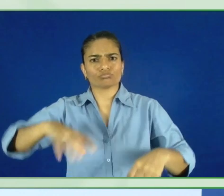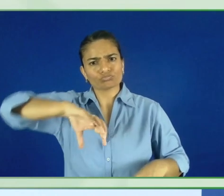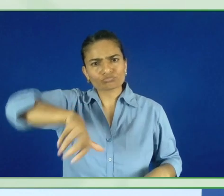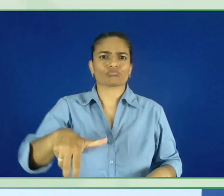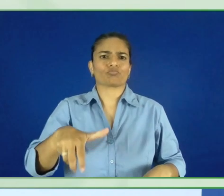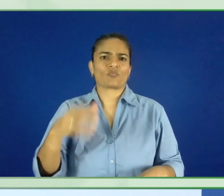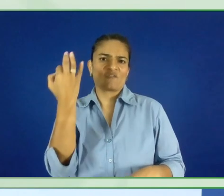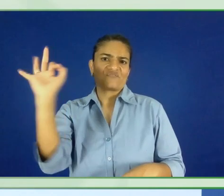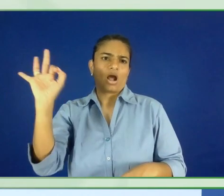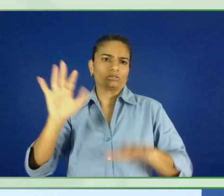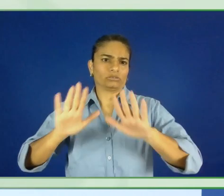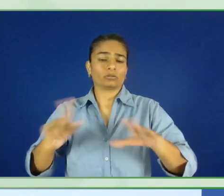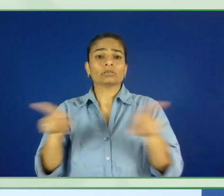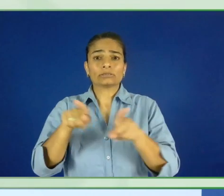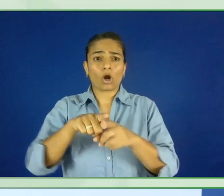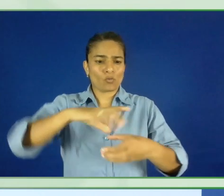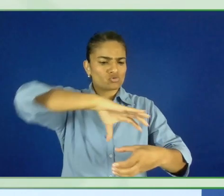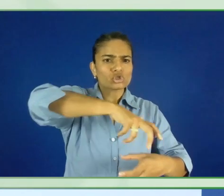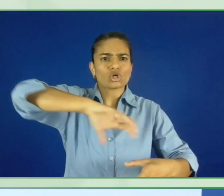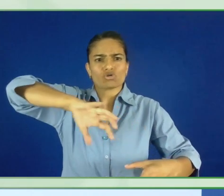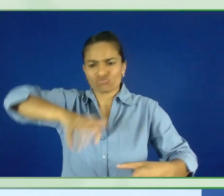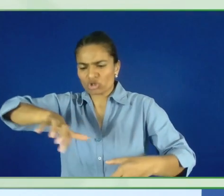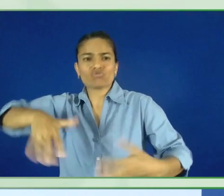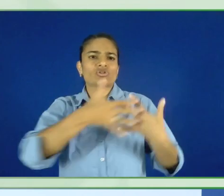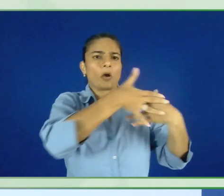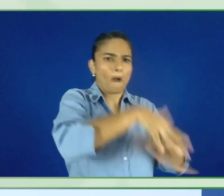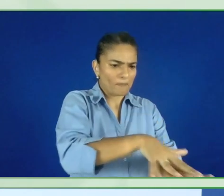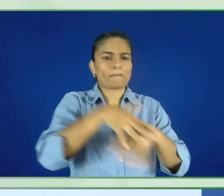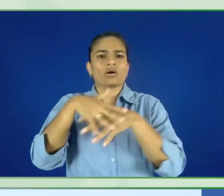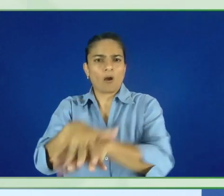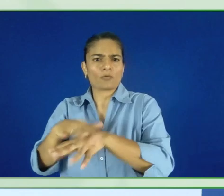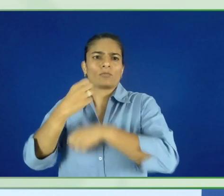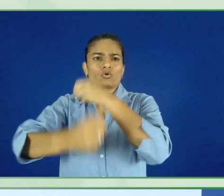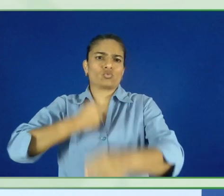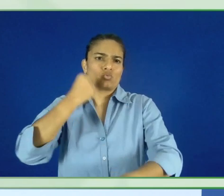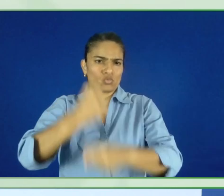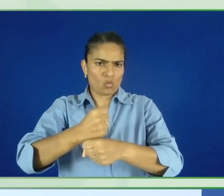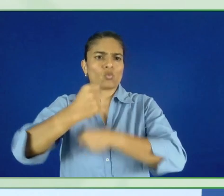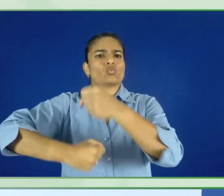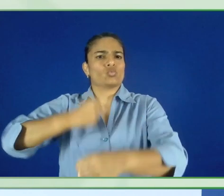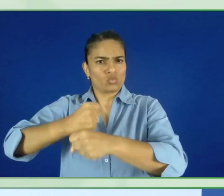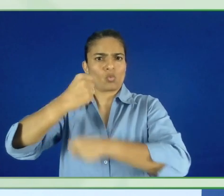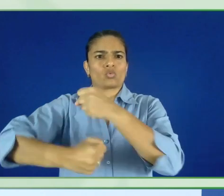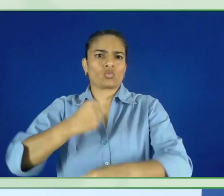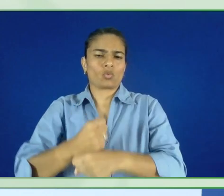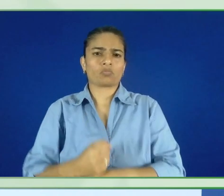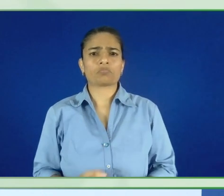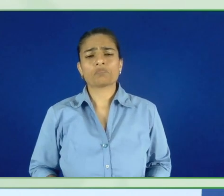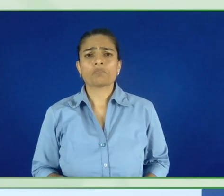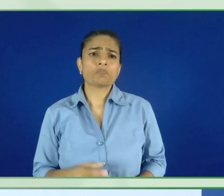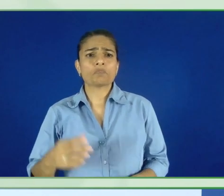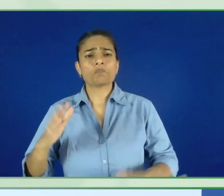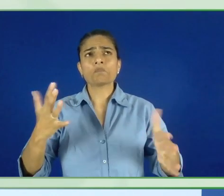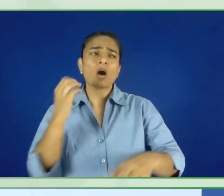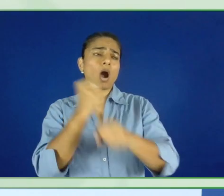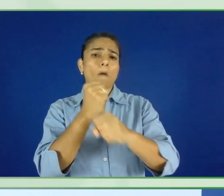employment-wise, we will help more than 300 young persons with disabilities with a full-time permanent staff